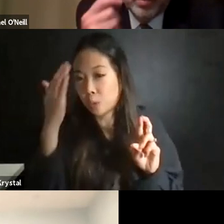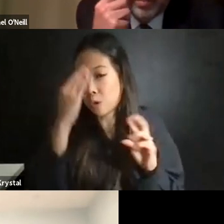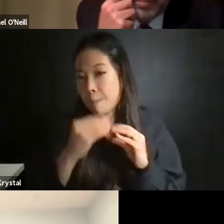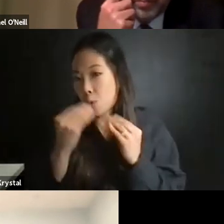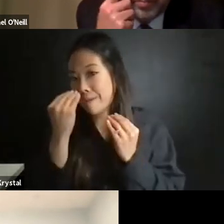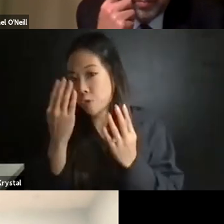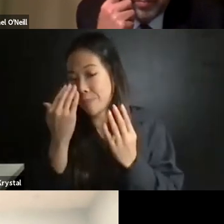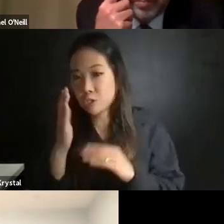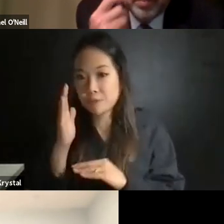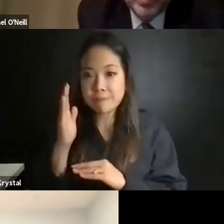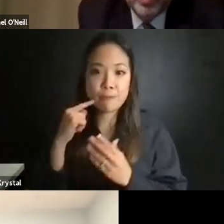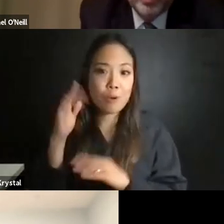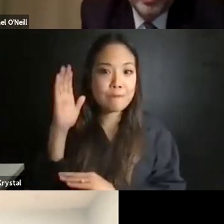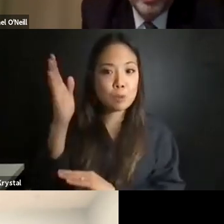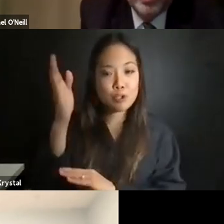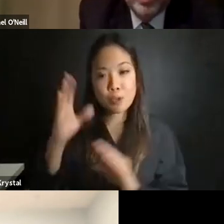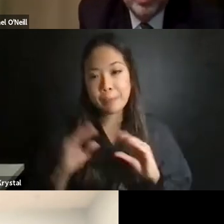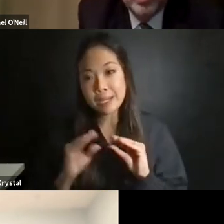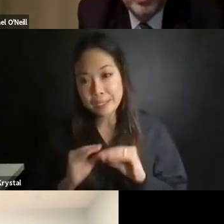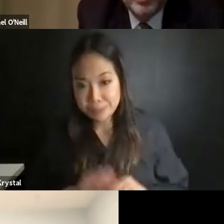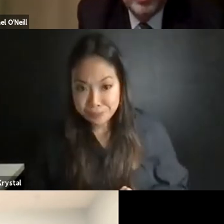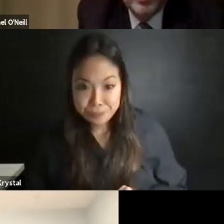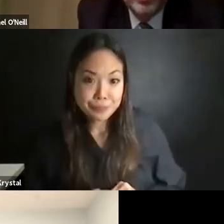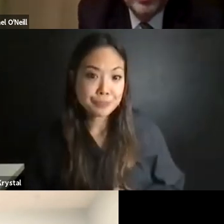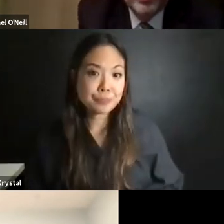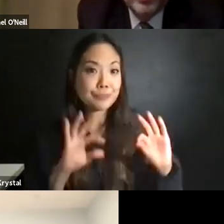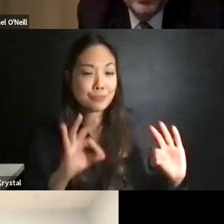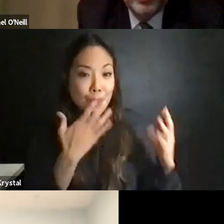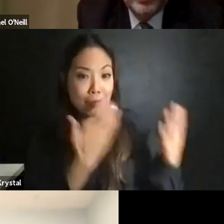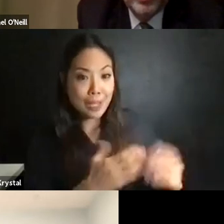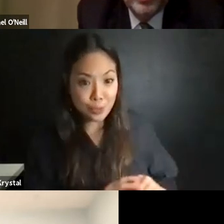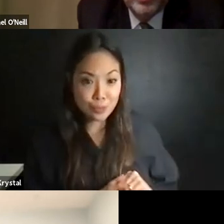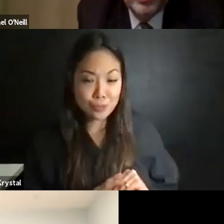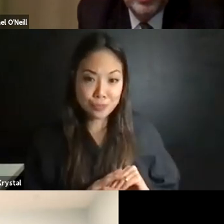future for a future meeting alrighty thank you